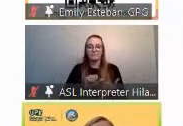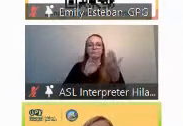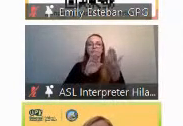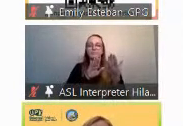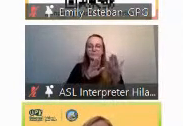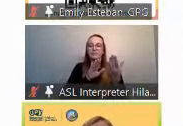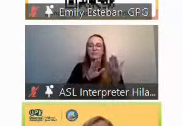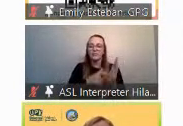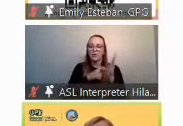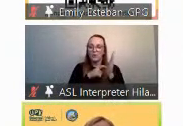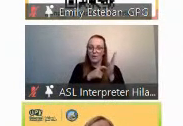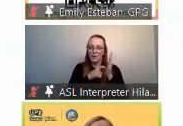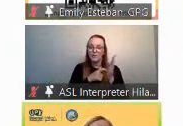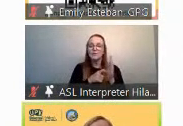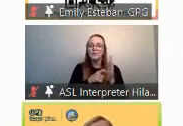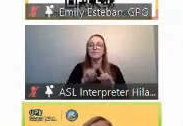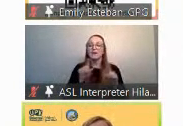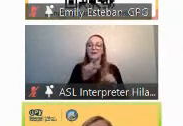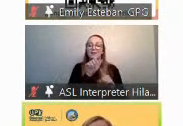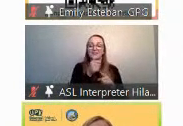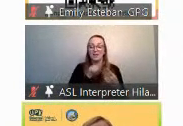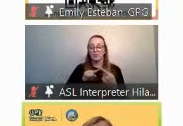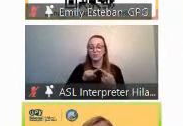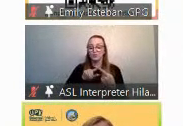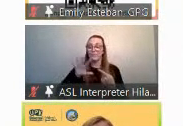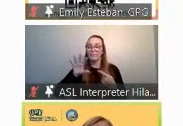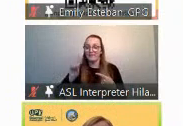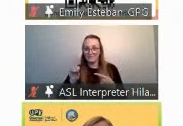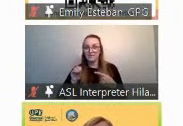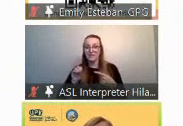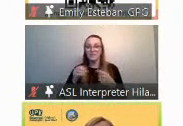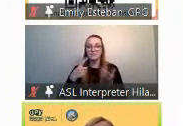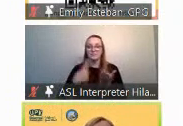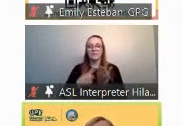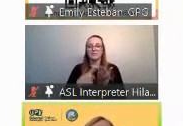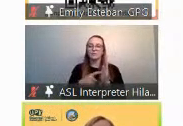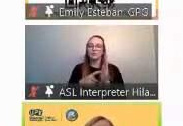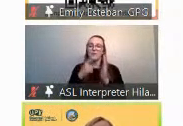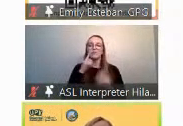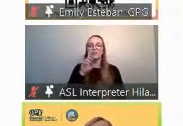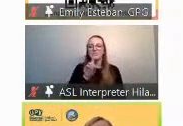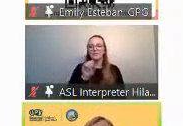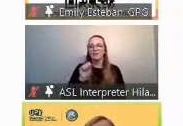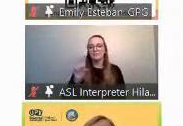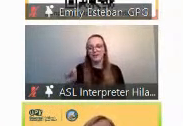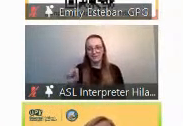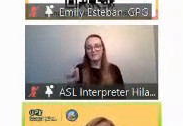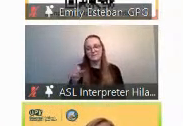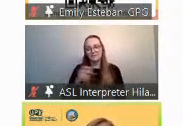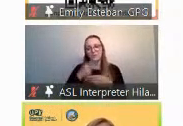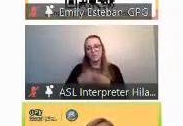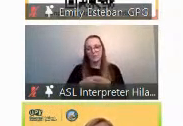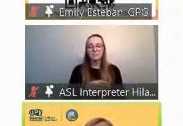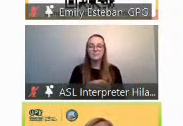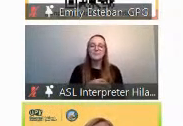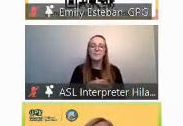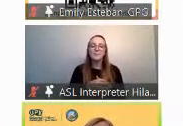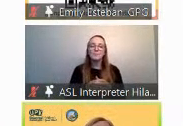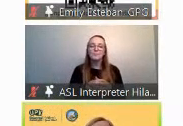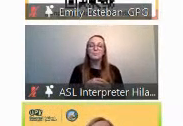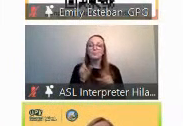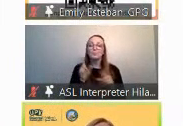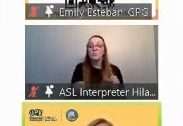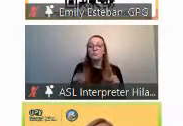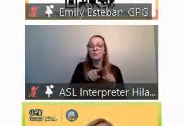Section 10250 addresses FECHN requirements for DSS programs. These FECHNs offer supports to